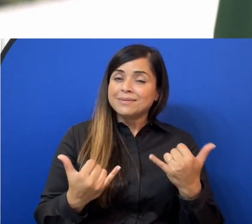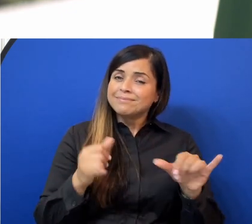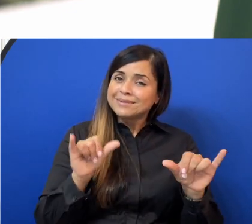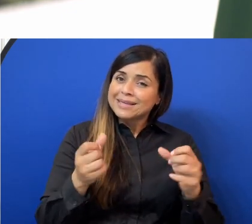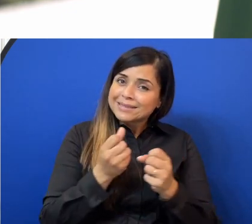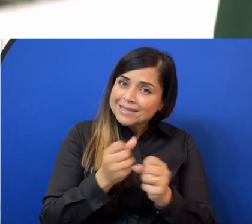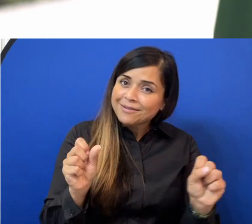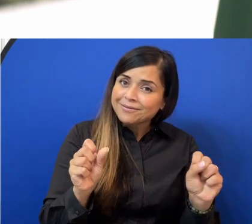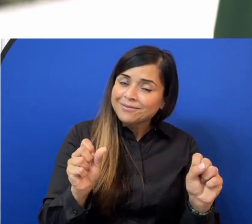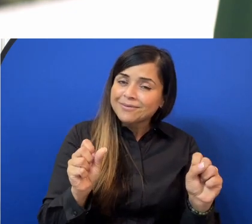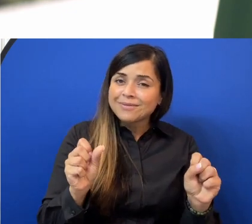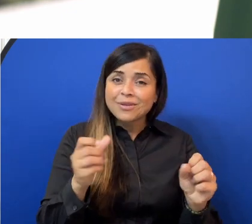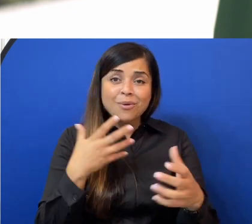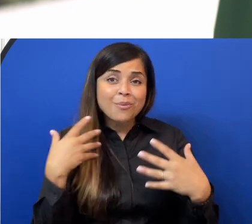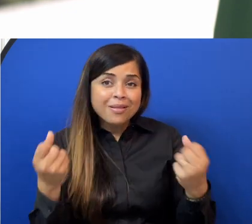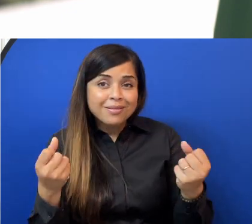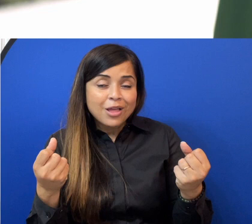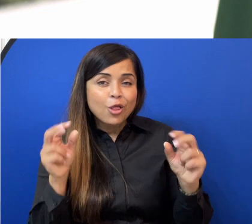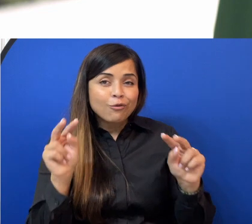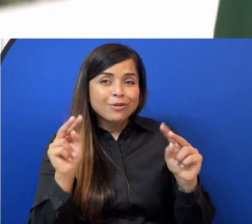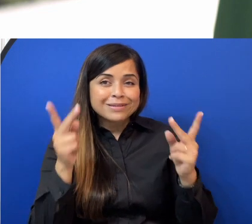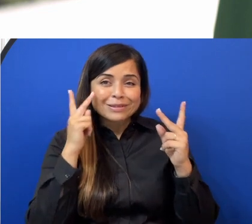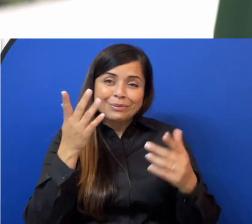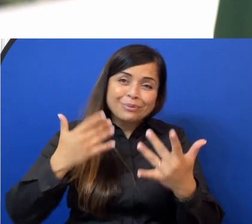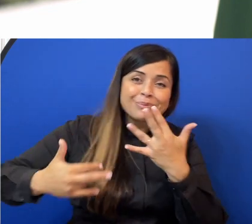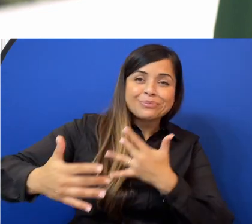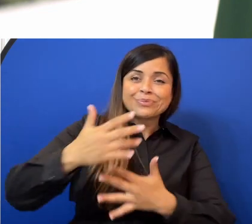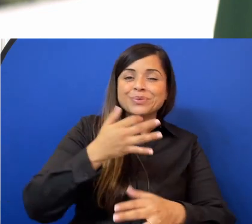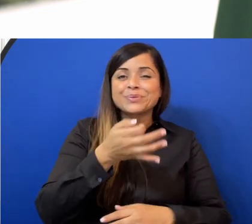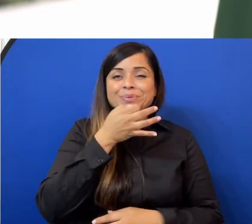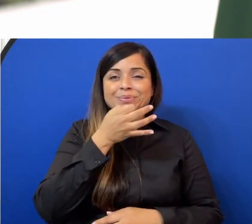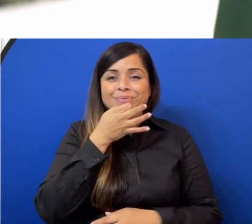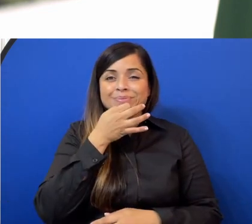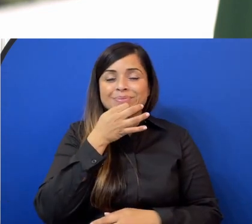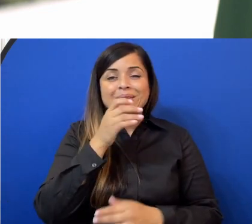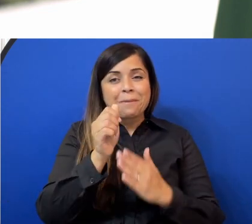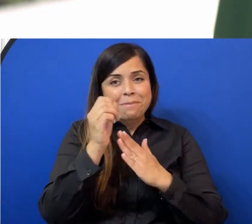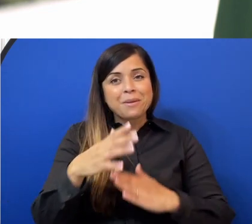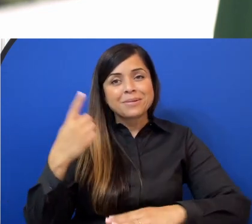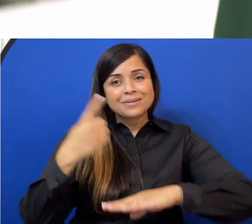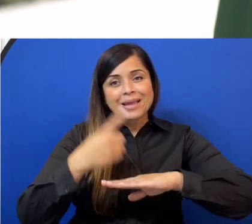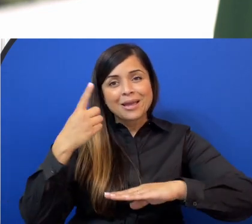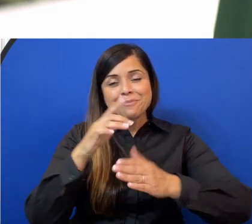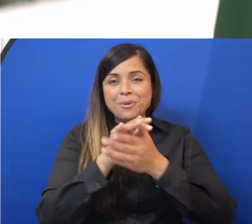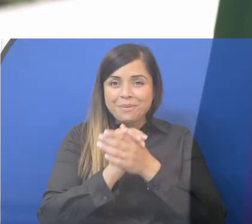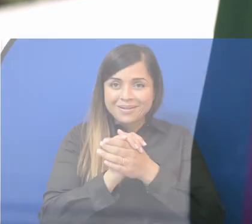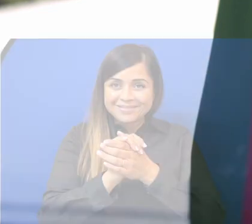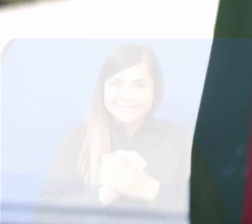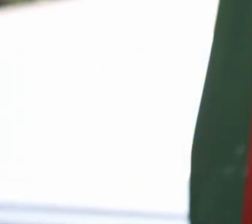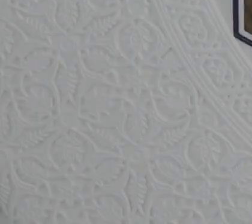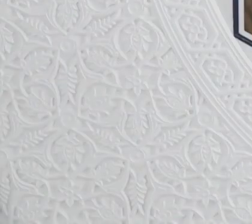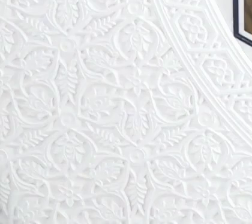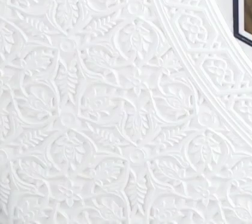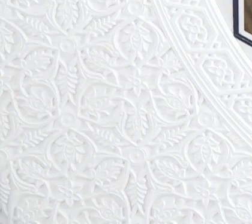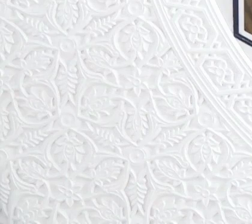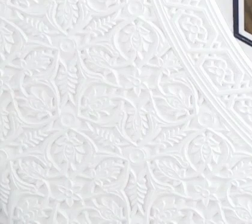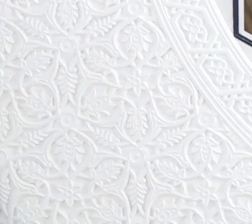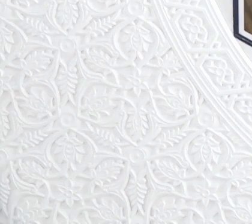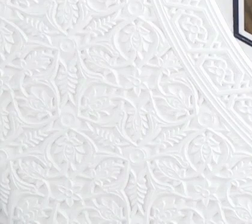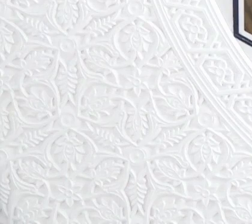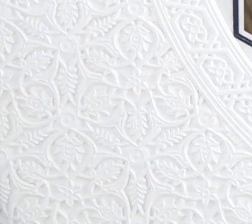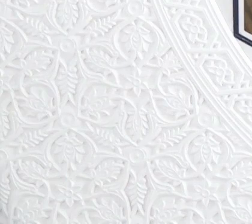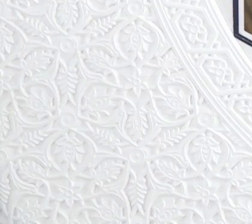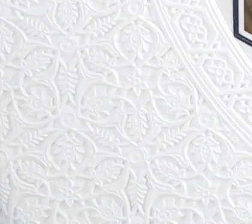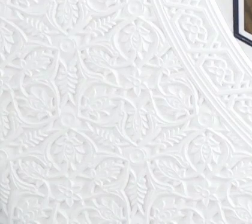safe, stay well, and we look forward to seeing you in person in the near future. Imamat Day Mubarak. Thank you,